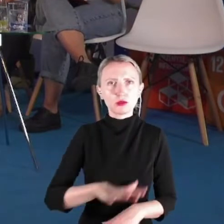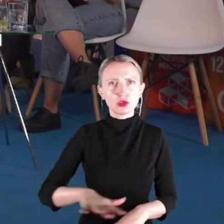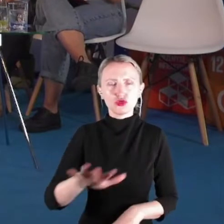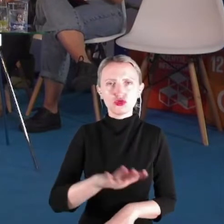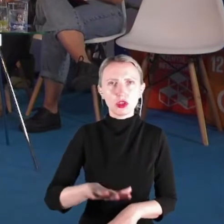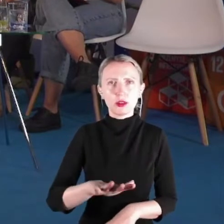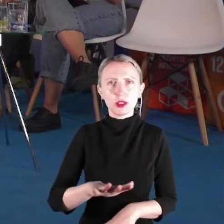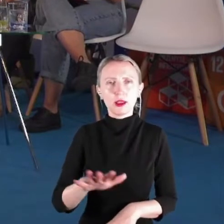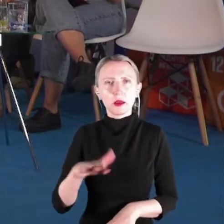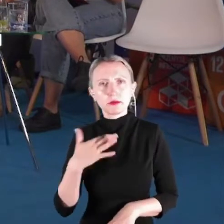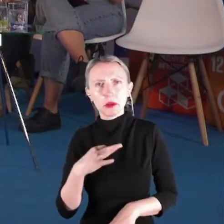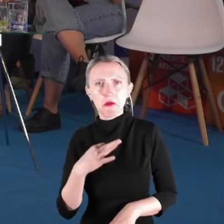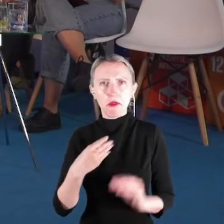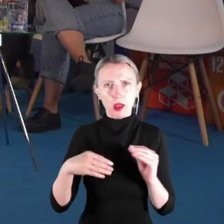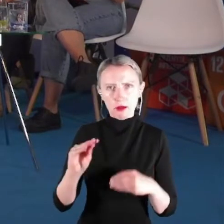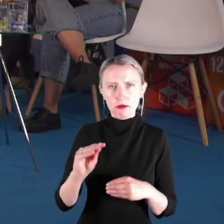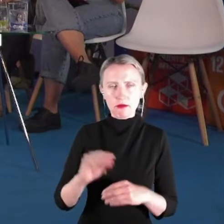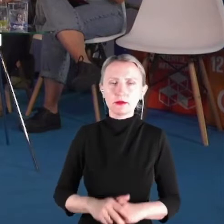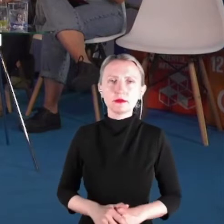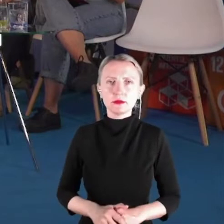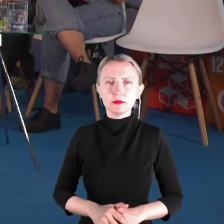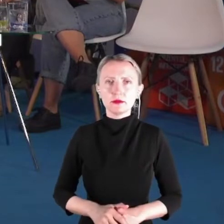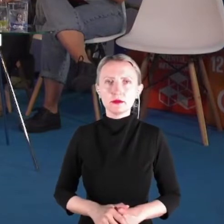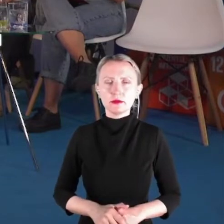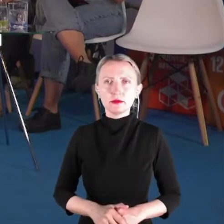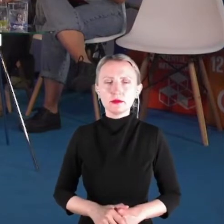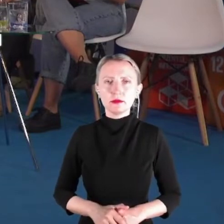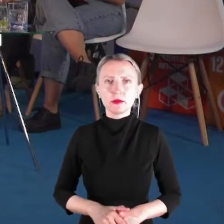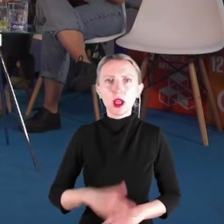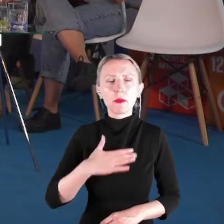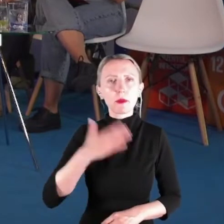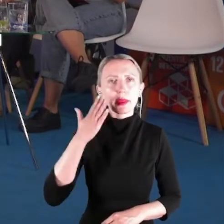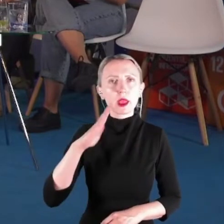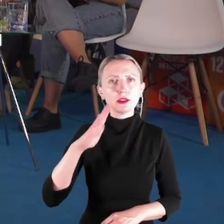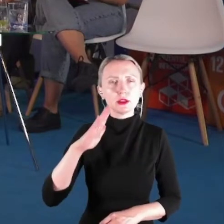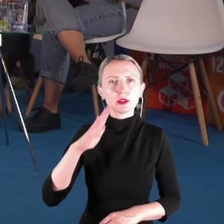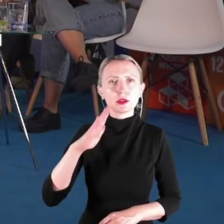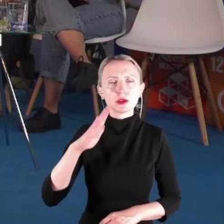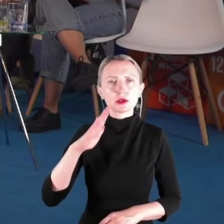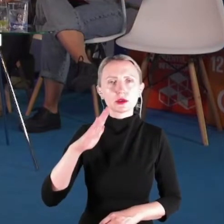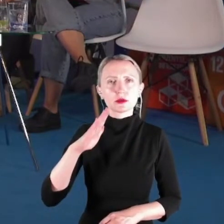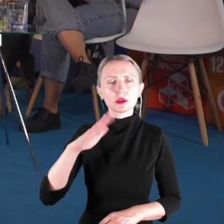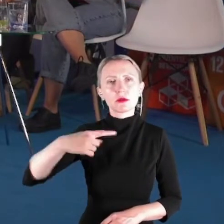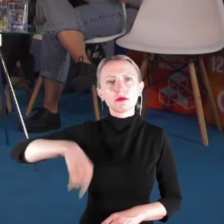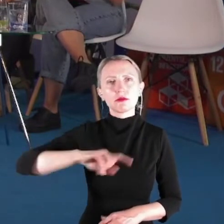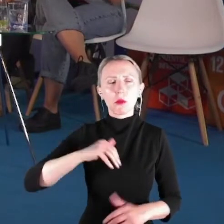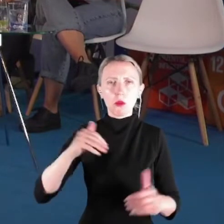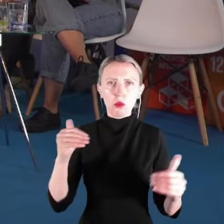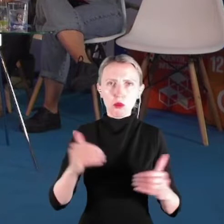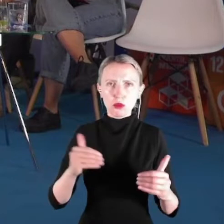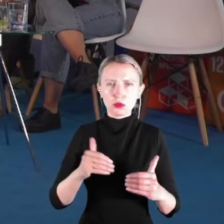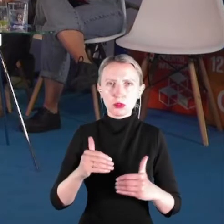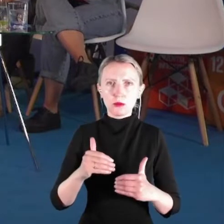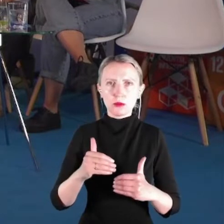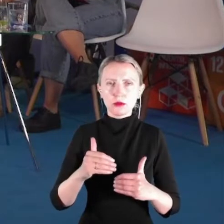that's a space where we can, I hope, dig a little bit deeper in the conversation, especially in the debate.